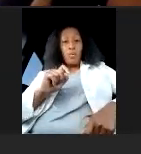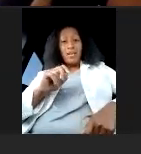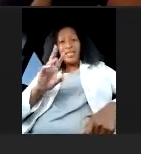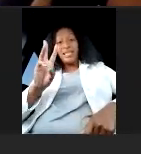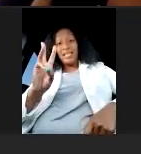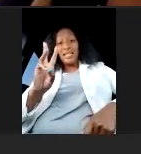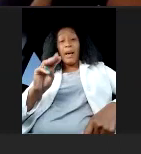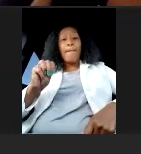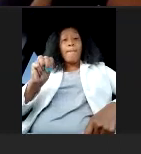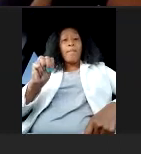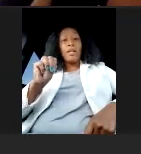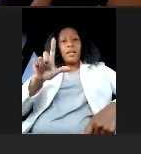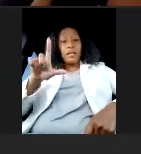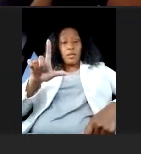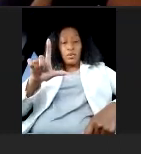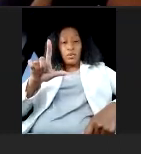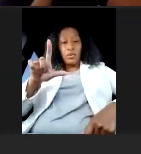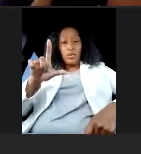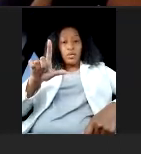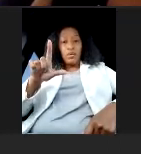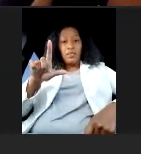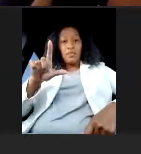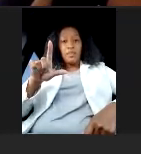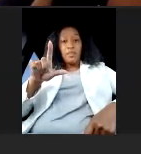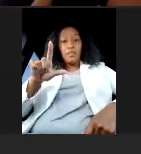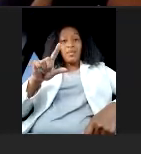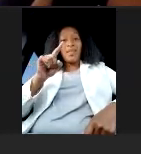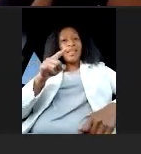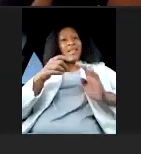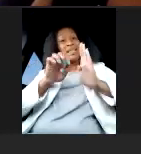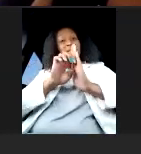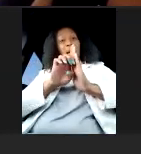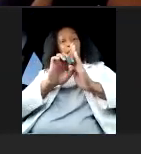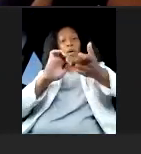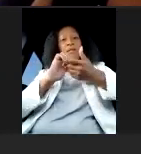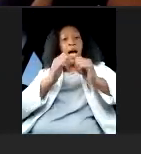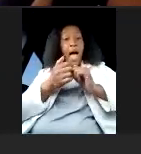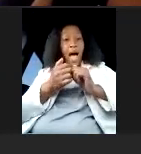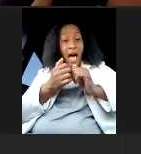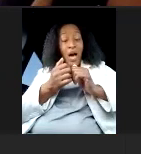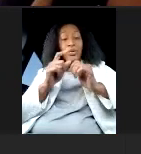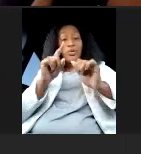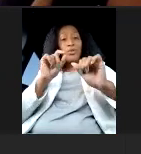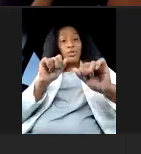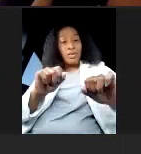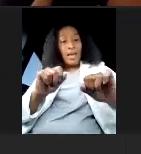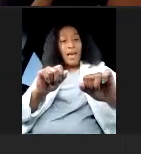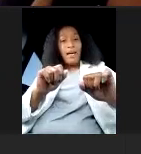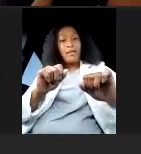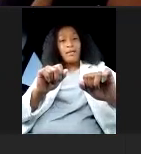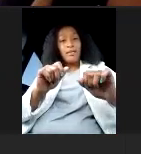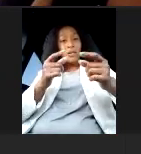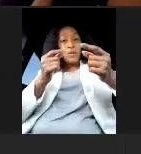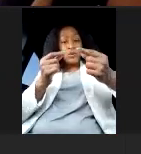So that's an example of how you could do this. If you want to do everything all in one